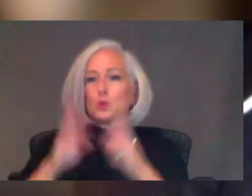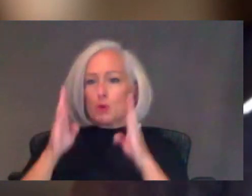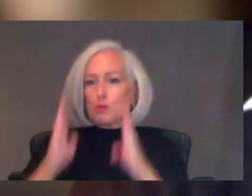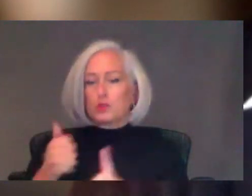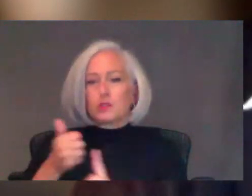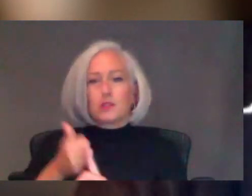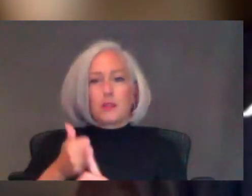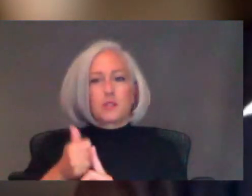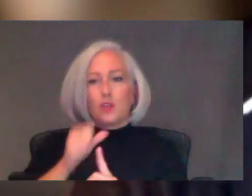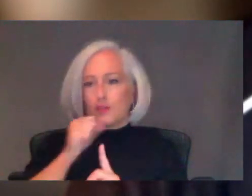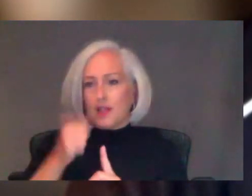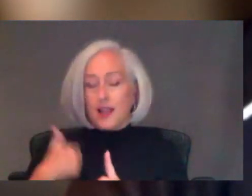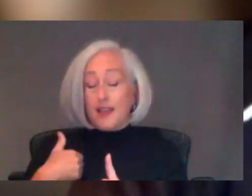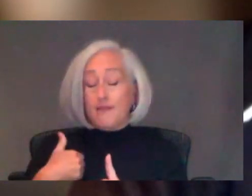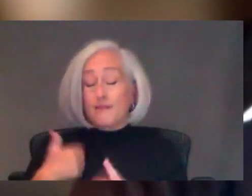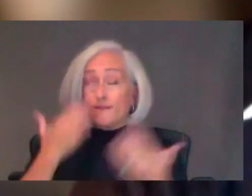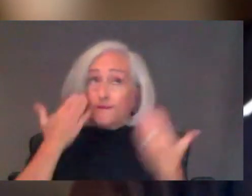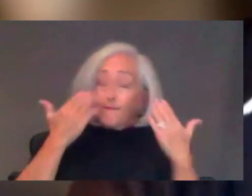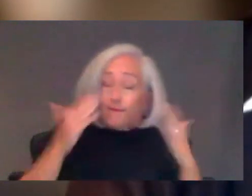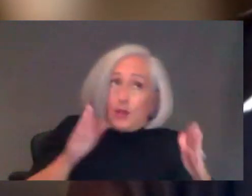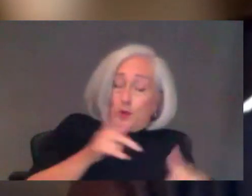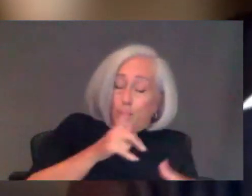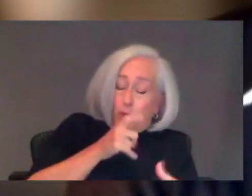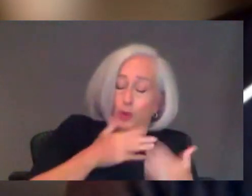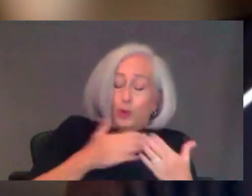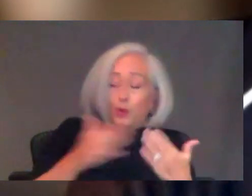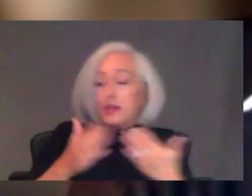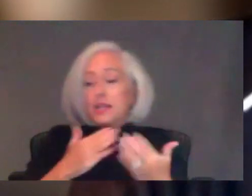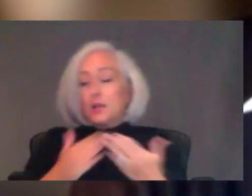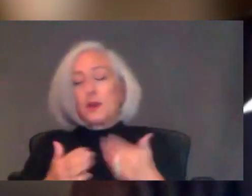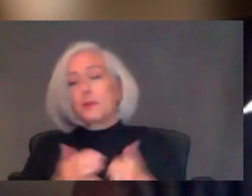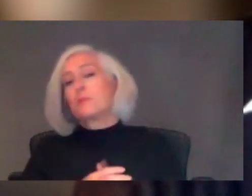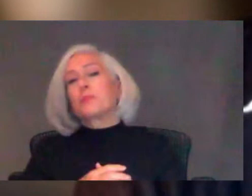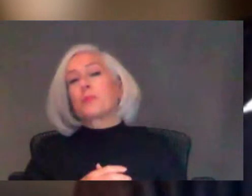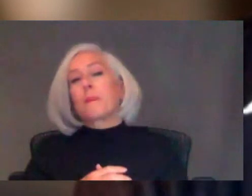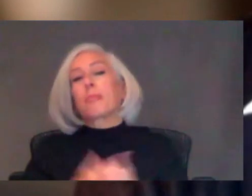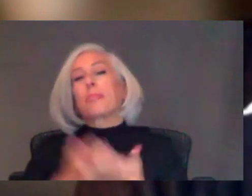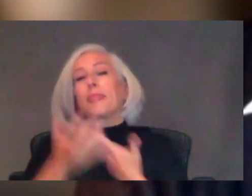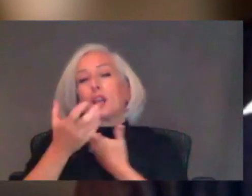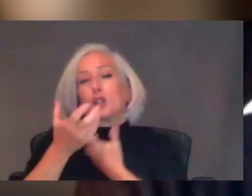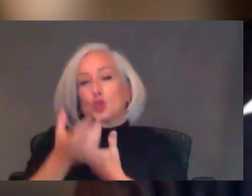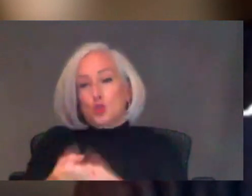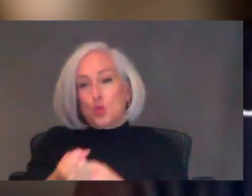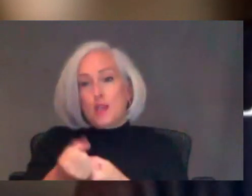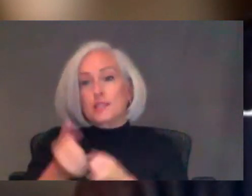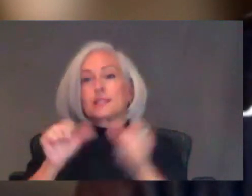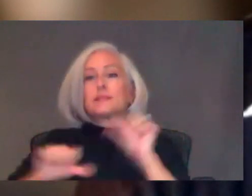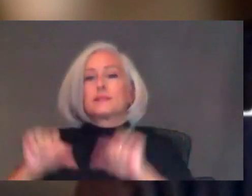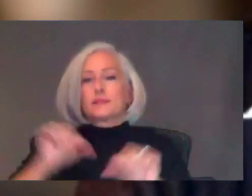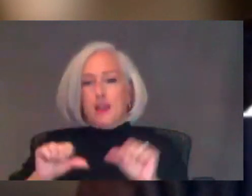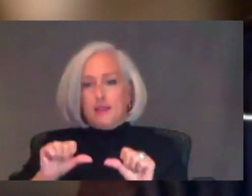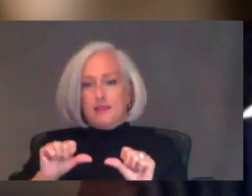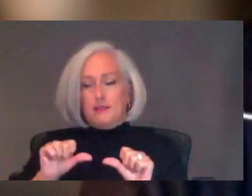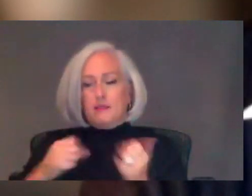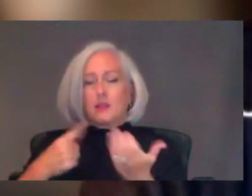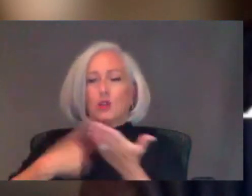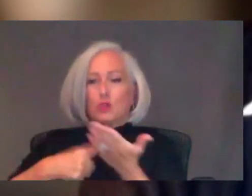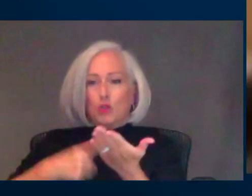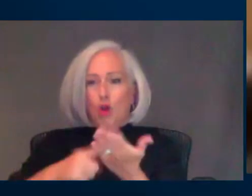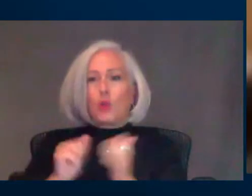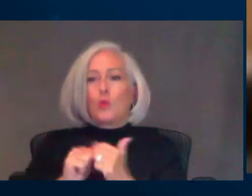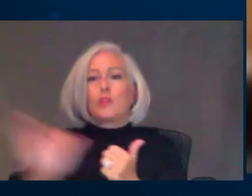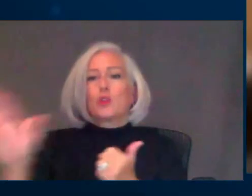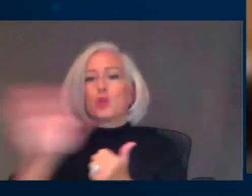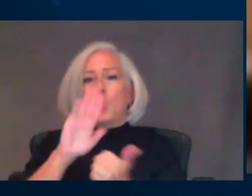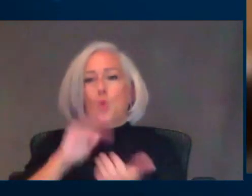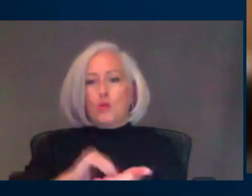me tell you, y'all out there don't know Amber. I know Amber pretty well because we work with her a lot. Every time there's a bump in the road here about anything, and